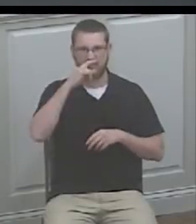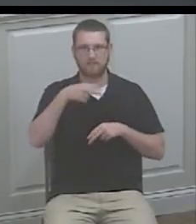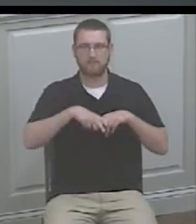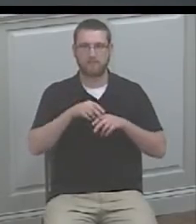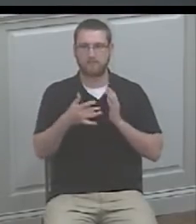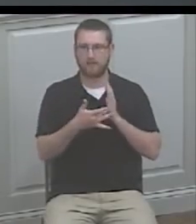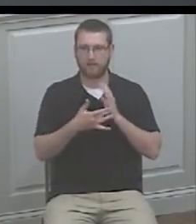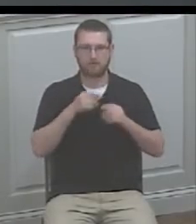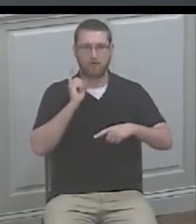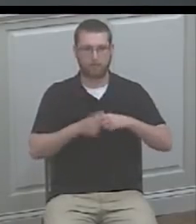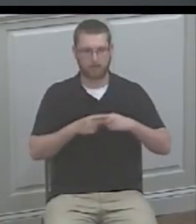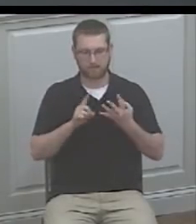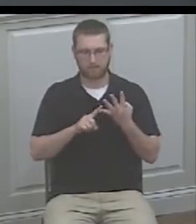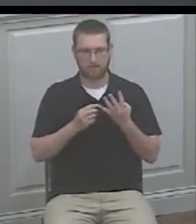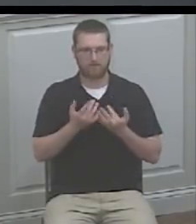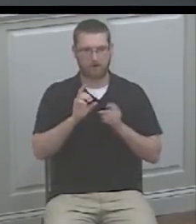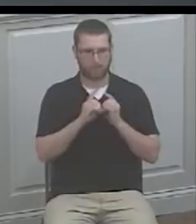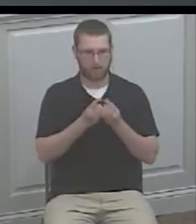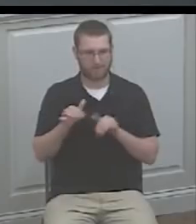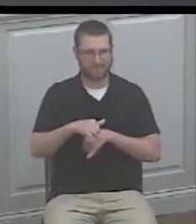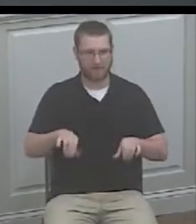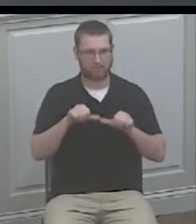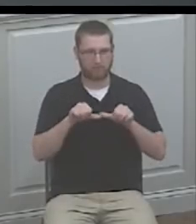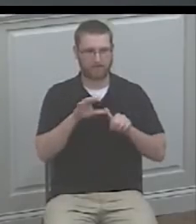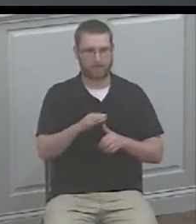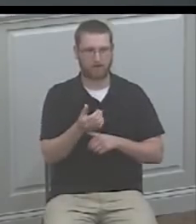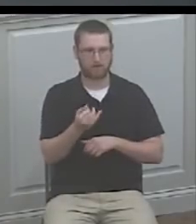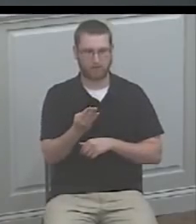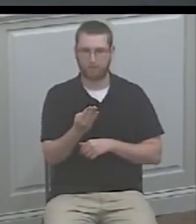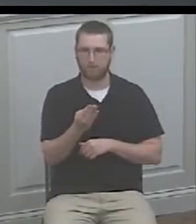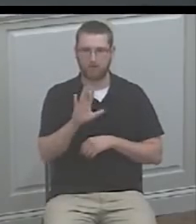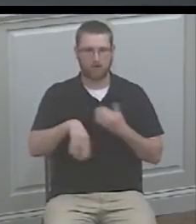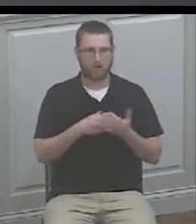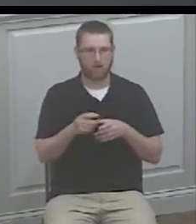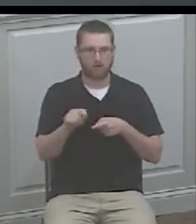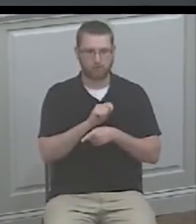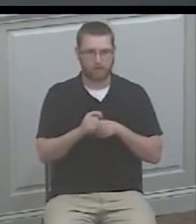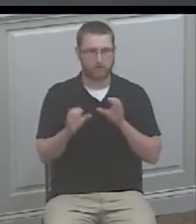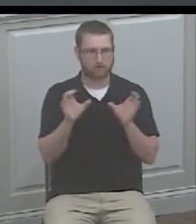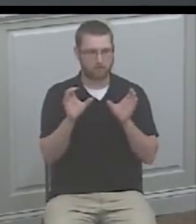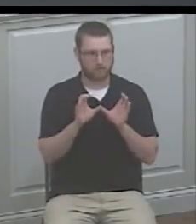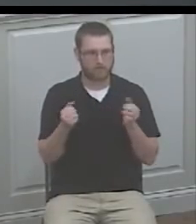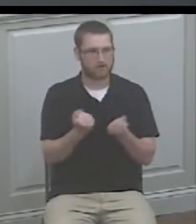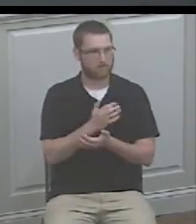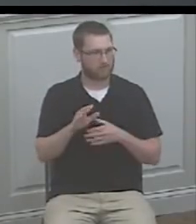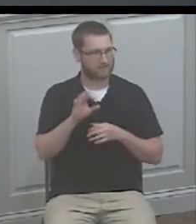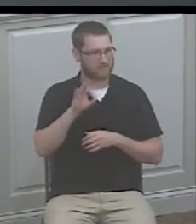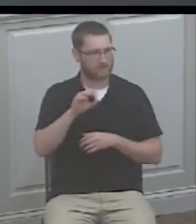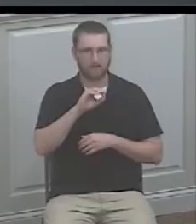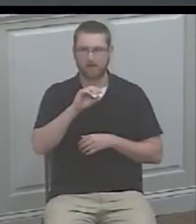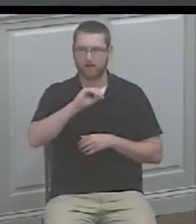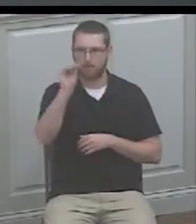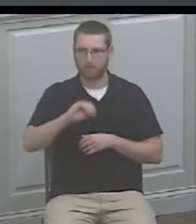training standards just to maintain their job. With all of this training and certification, 90% of our line personnel work